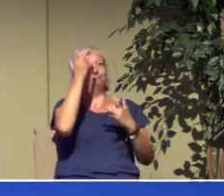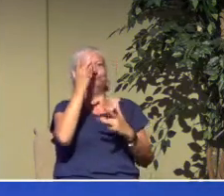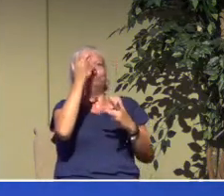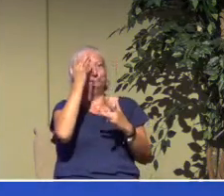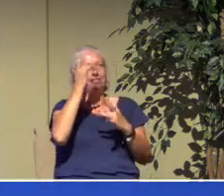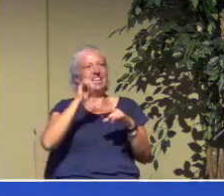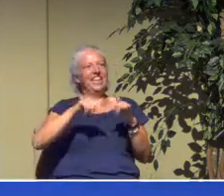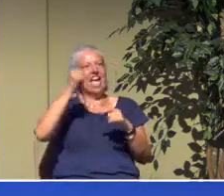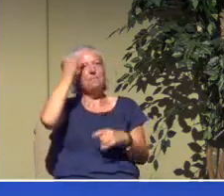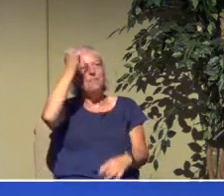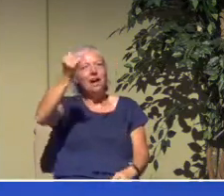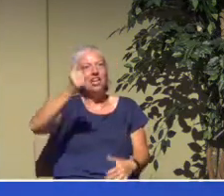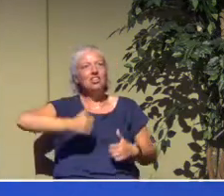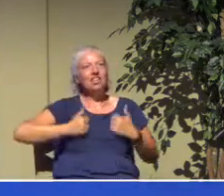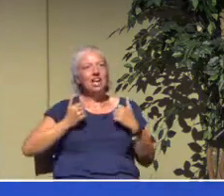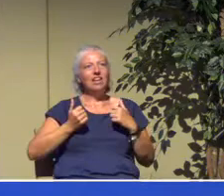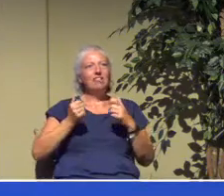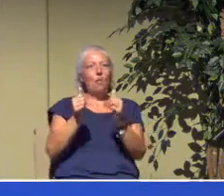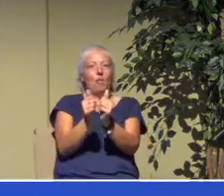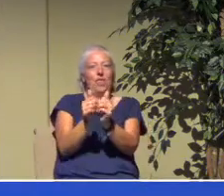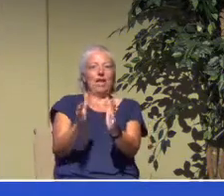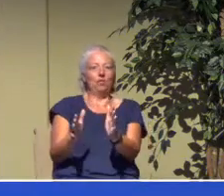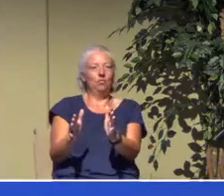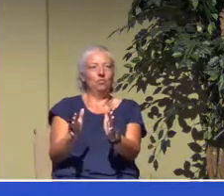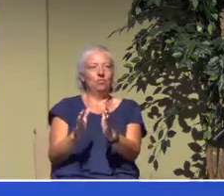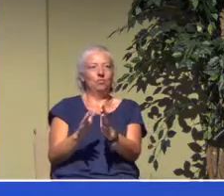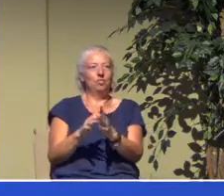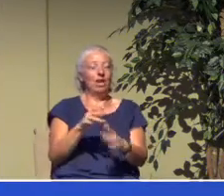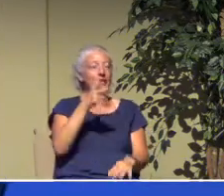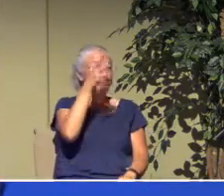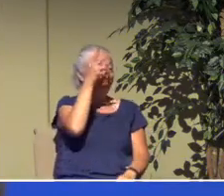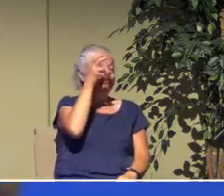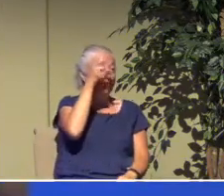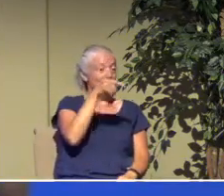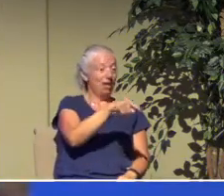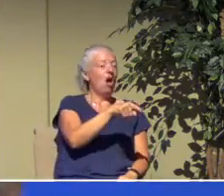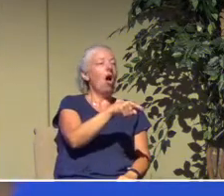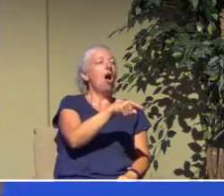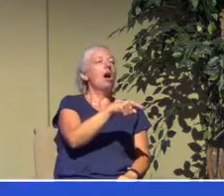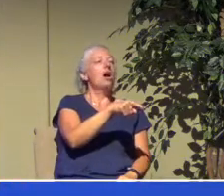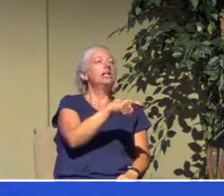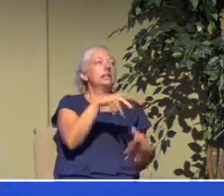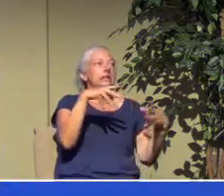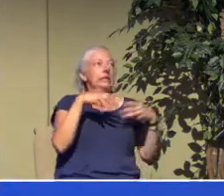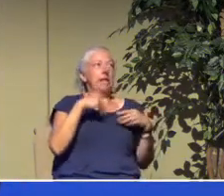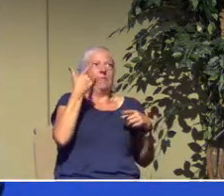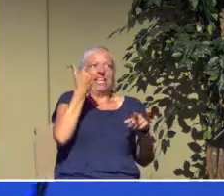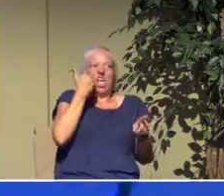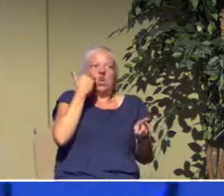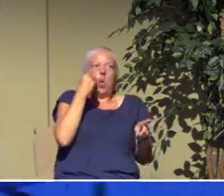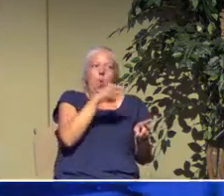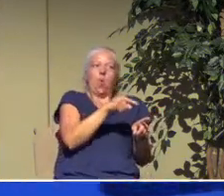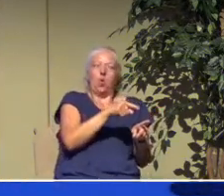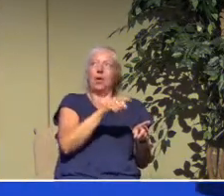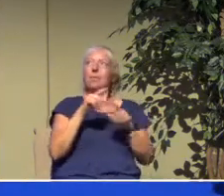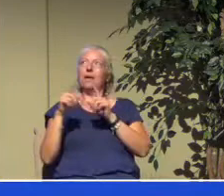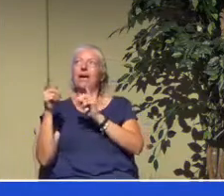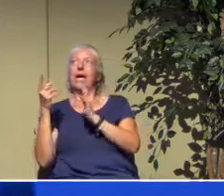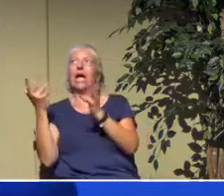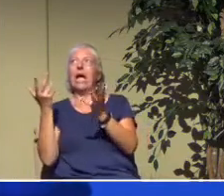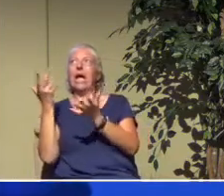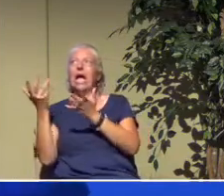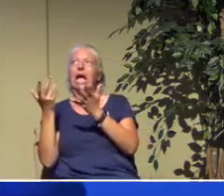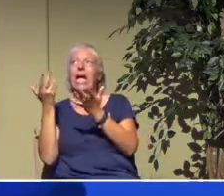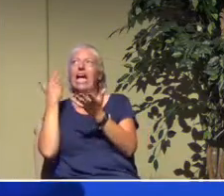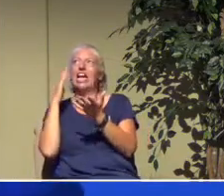life and we want the demons that we know rather than the one that we don't. And Jesus says, no, you got to come to this place where you say,